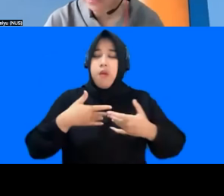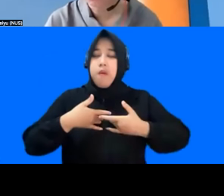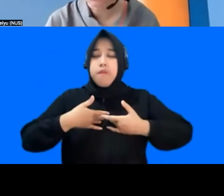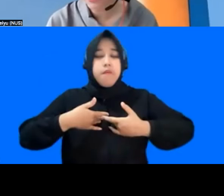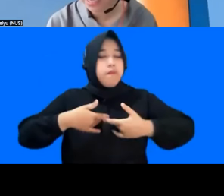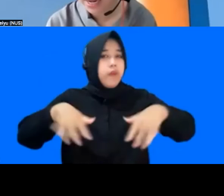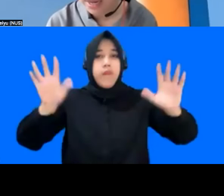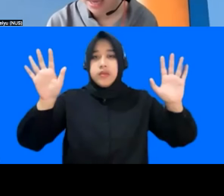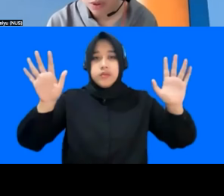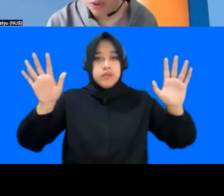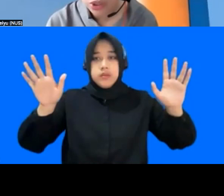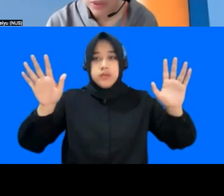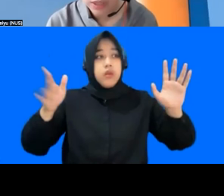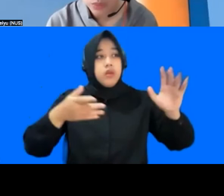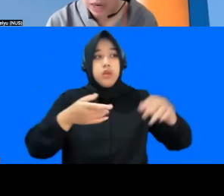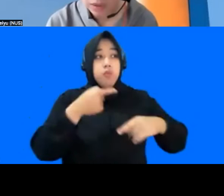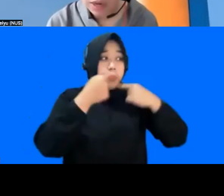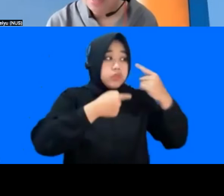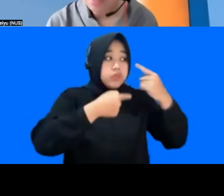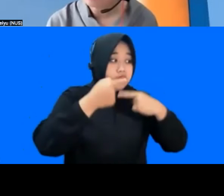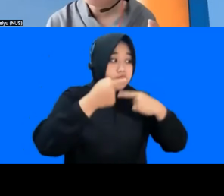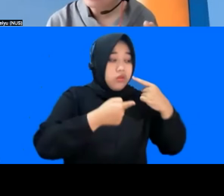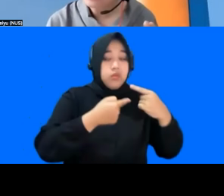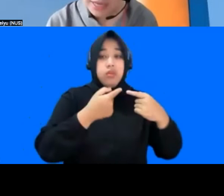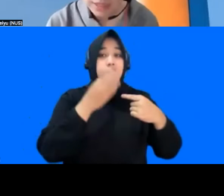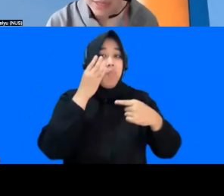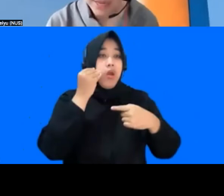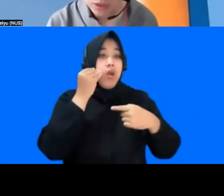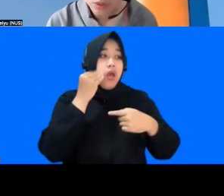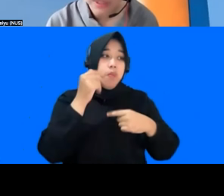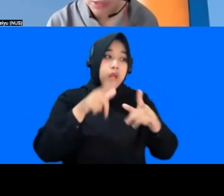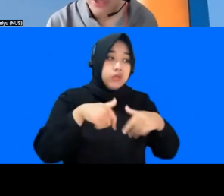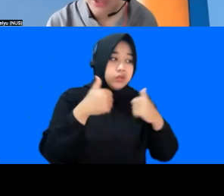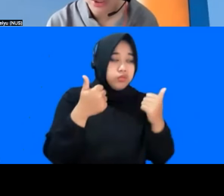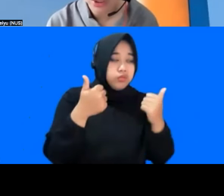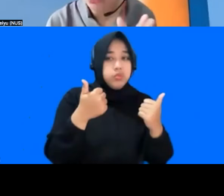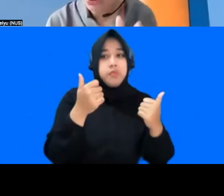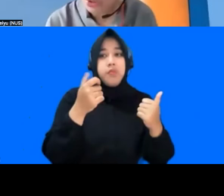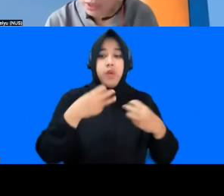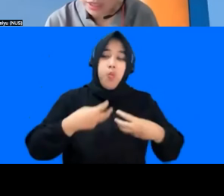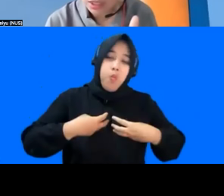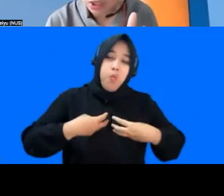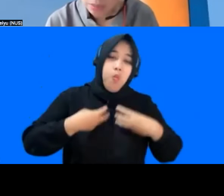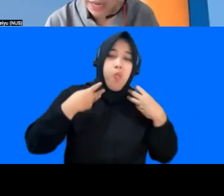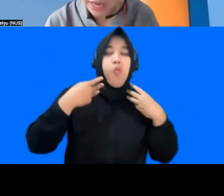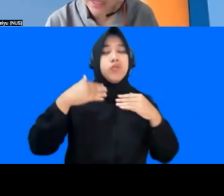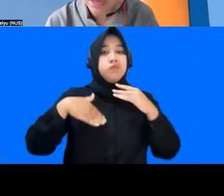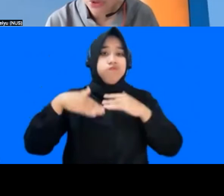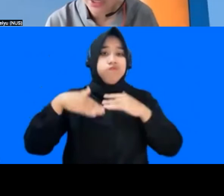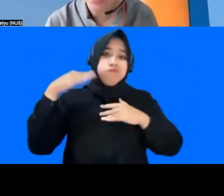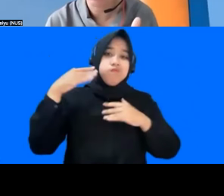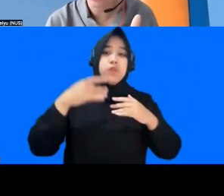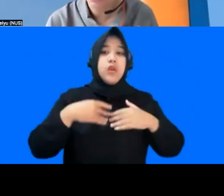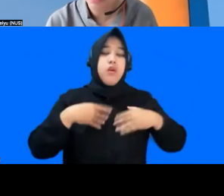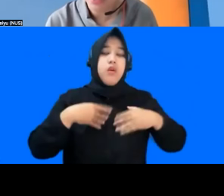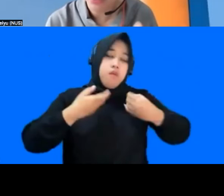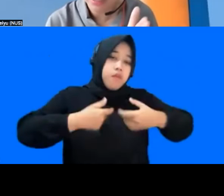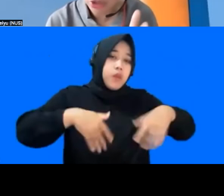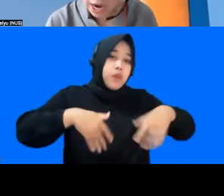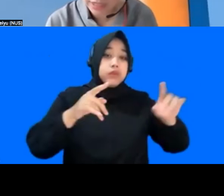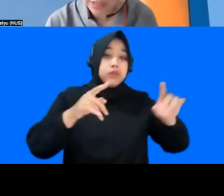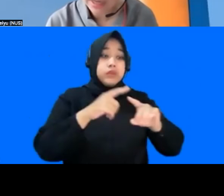fine to be highly emotional as well. But these in-group deliberations do not stop at emotion and